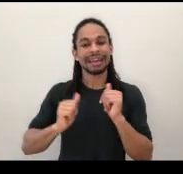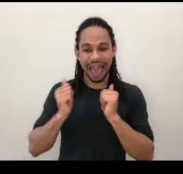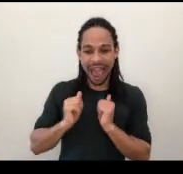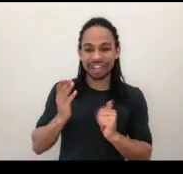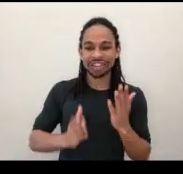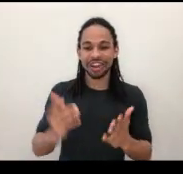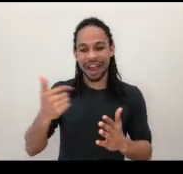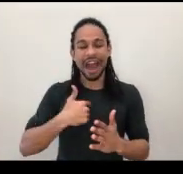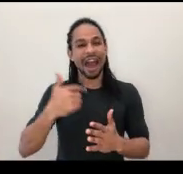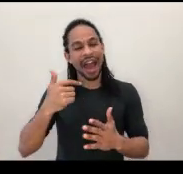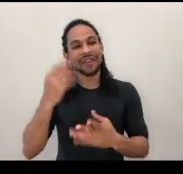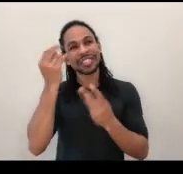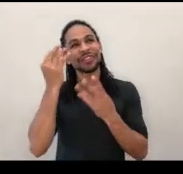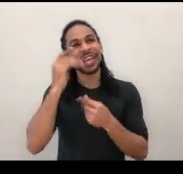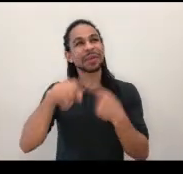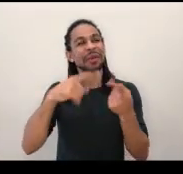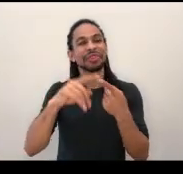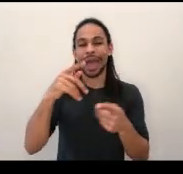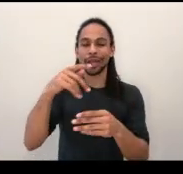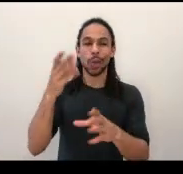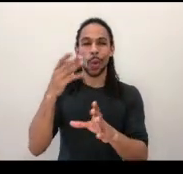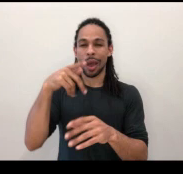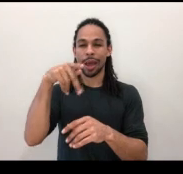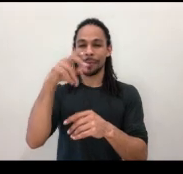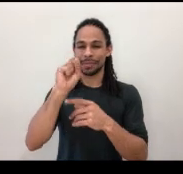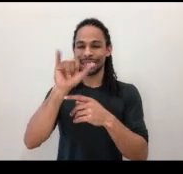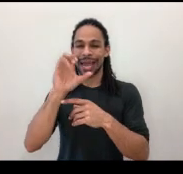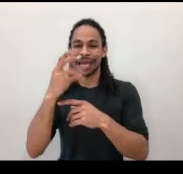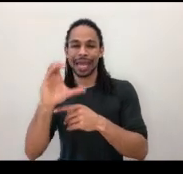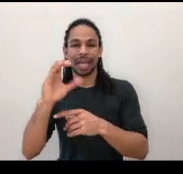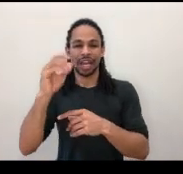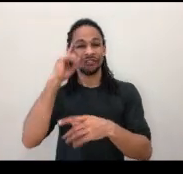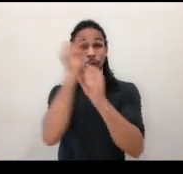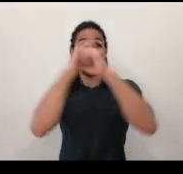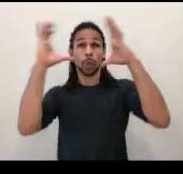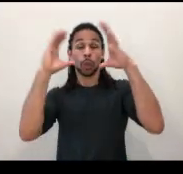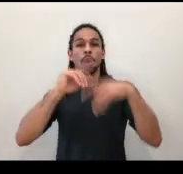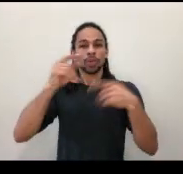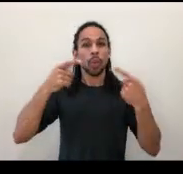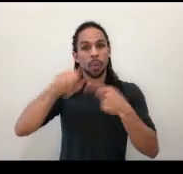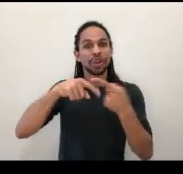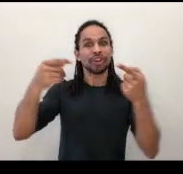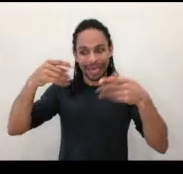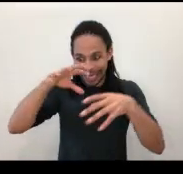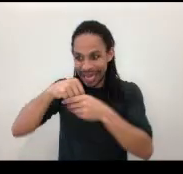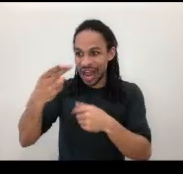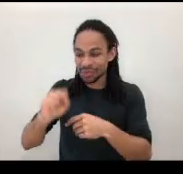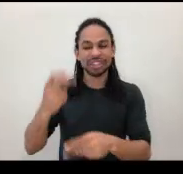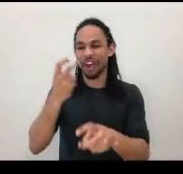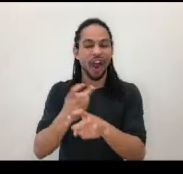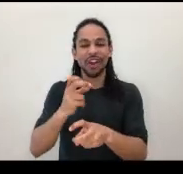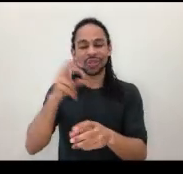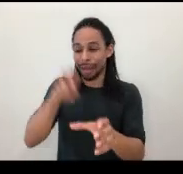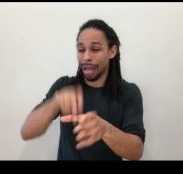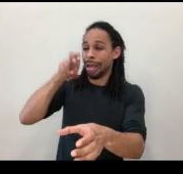like, when you're in high school, it's hard to play high school, but it's about, I guess, having that perspective. I've been out of high school for a little